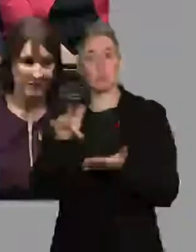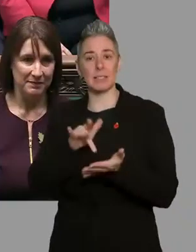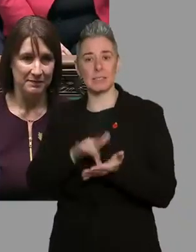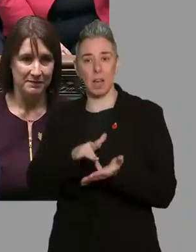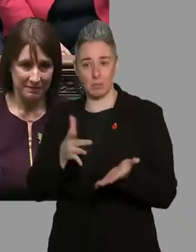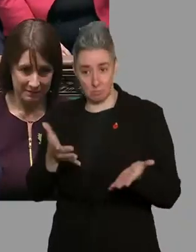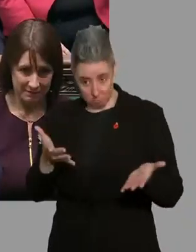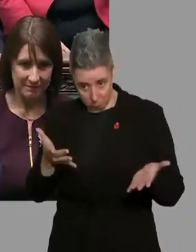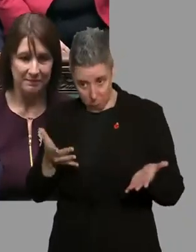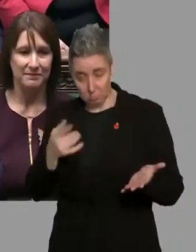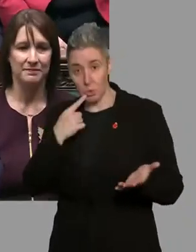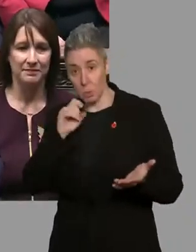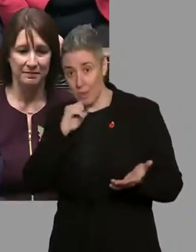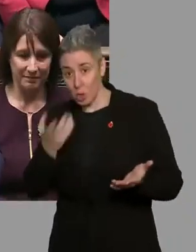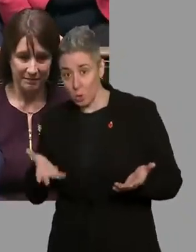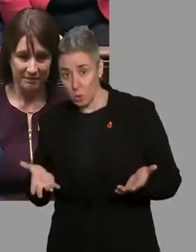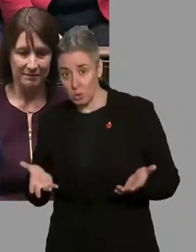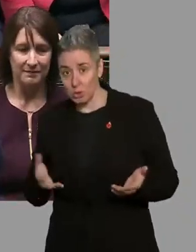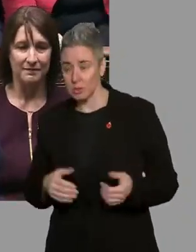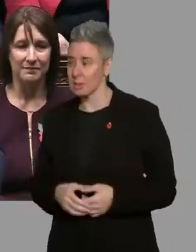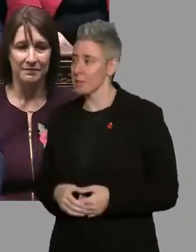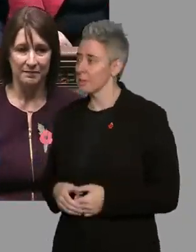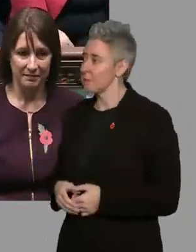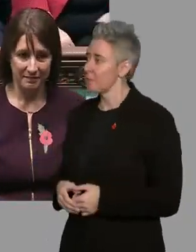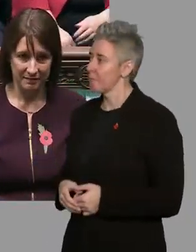we made in our manifesto.